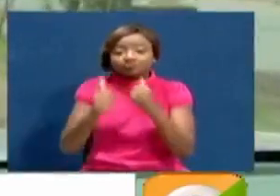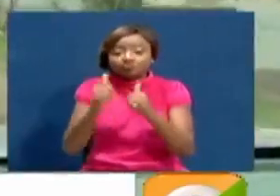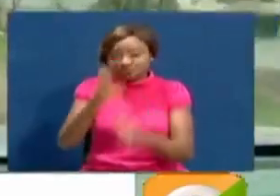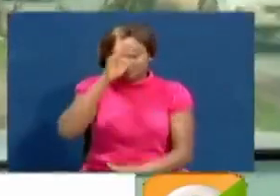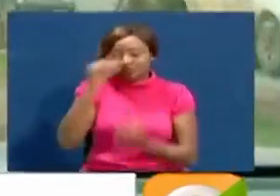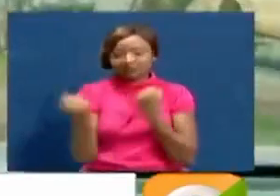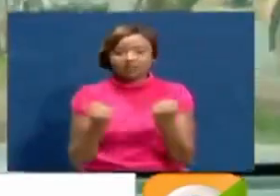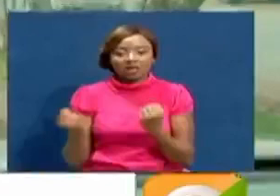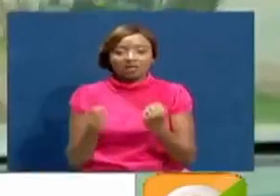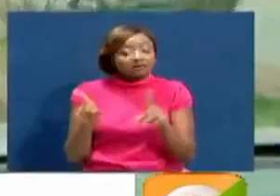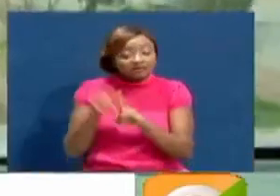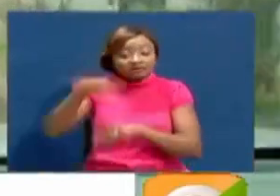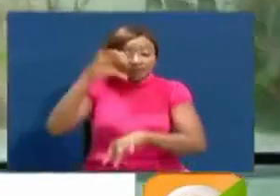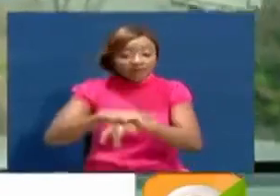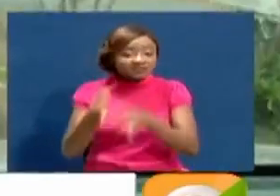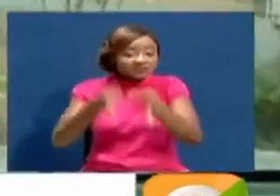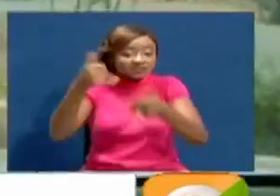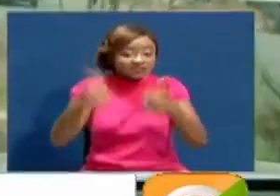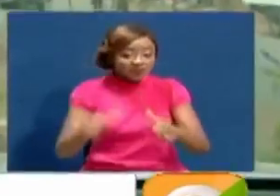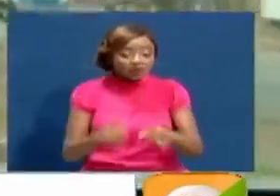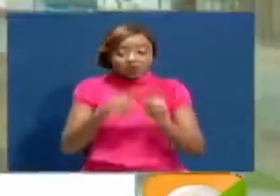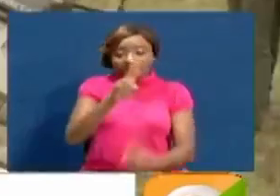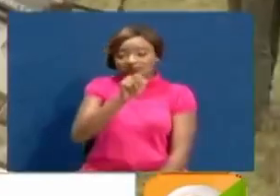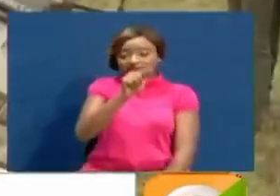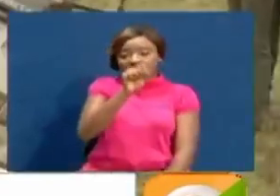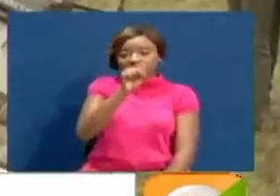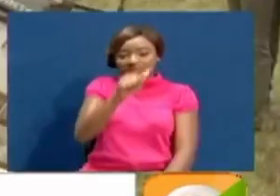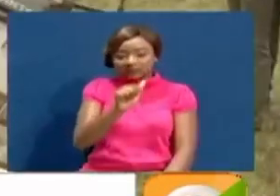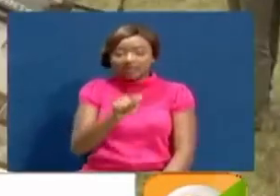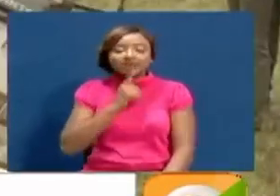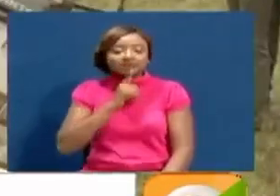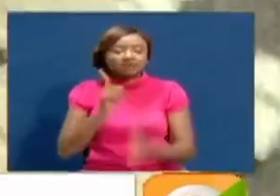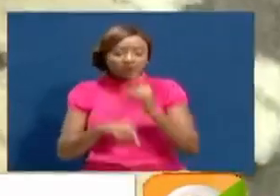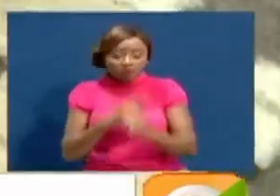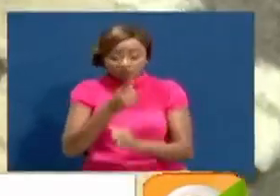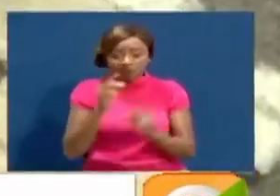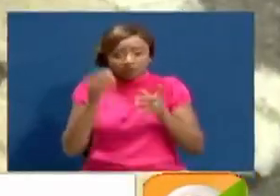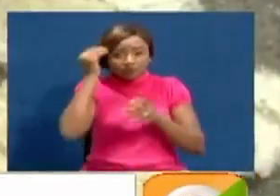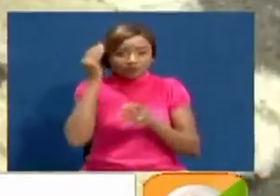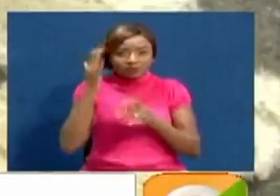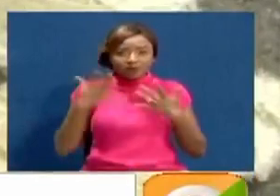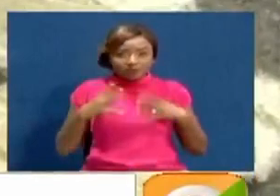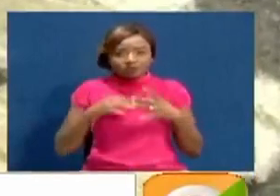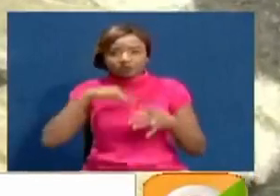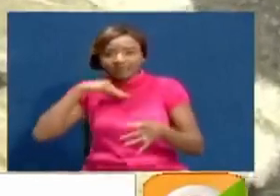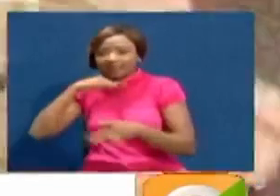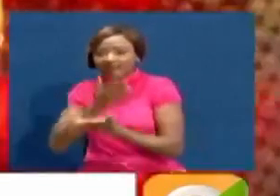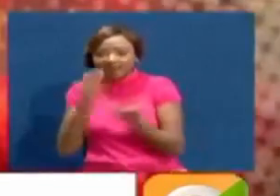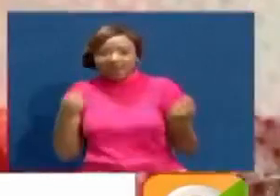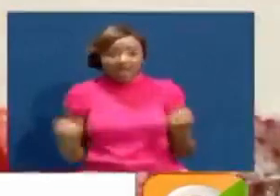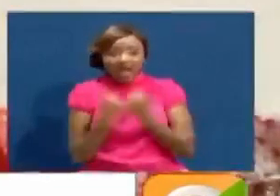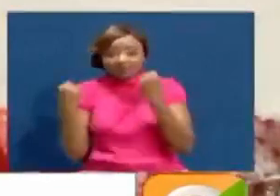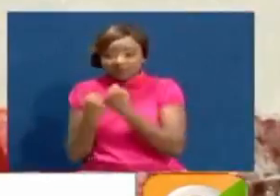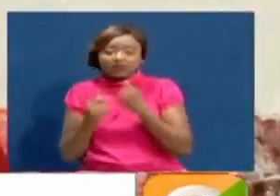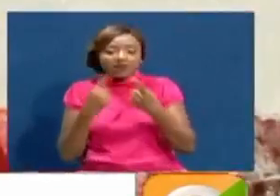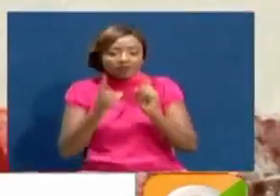justice. The National Transport Safety Authority, while marking the World Day of Remembrance of Road Accident Victims, said